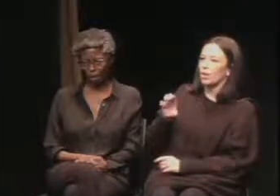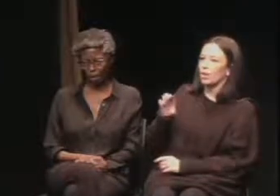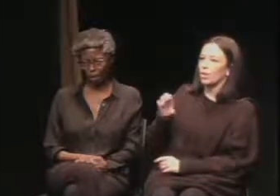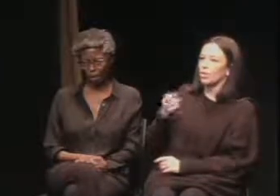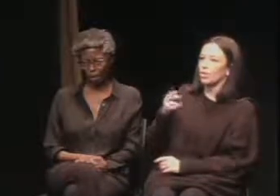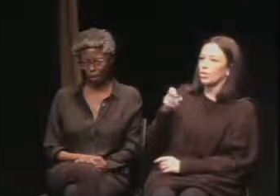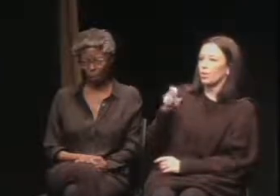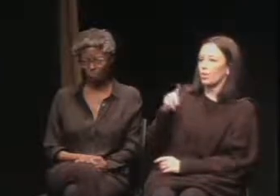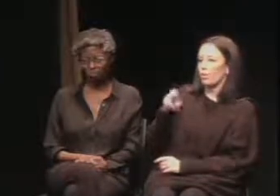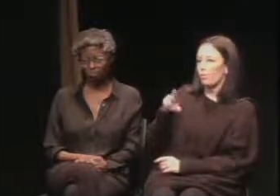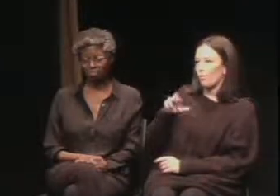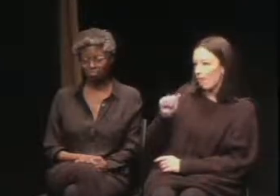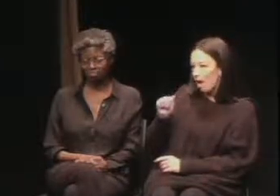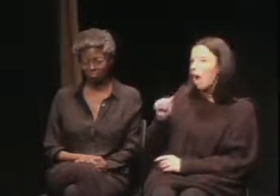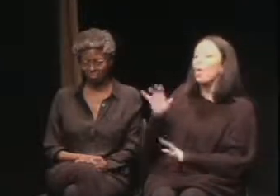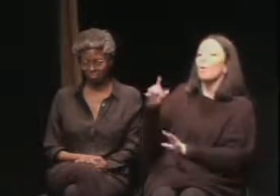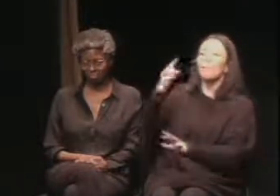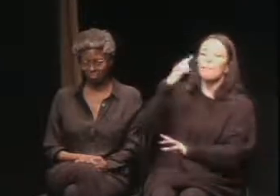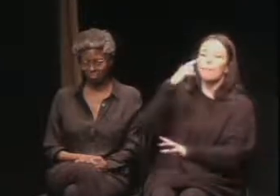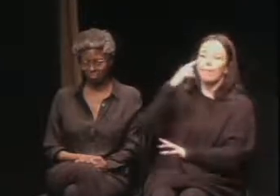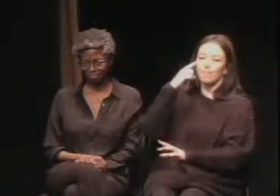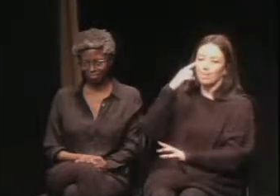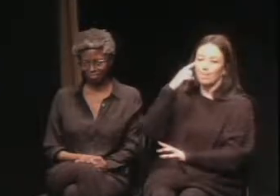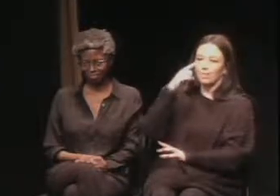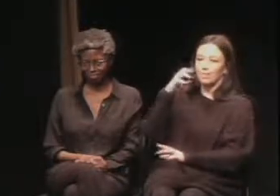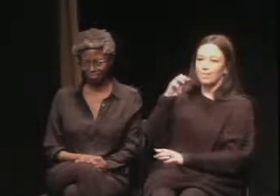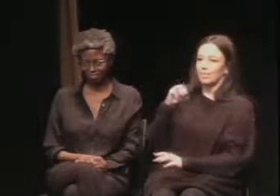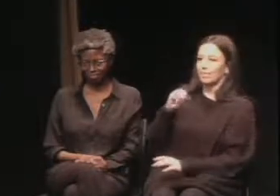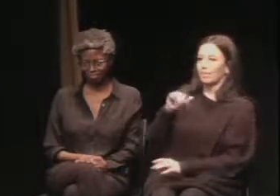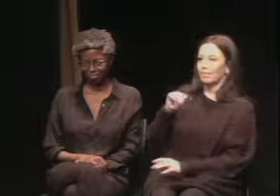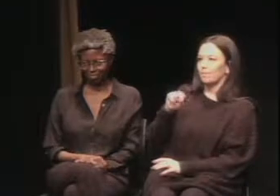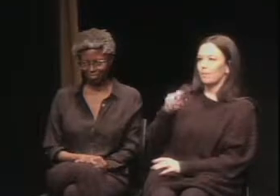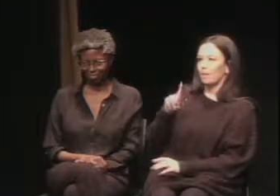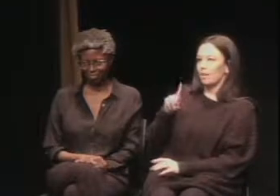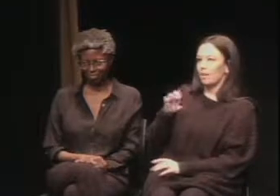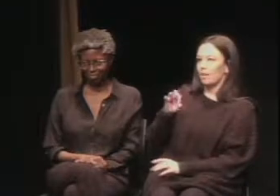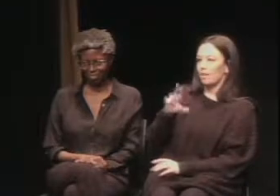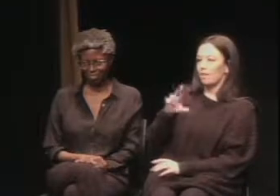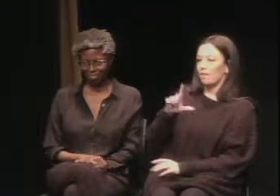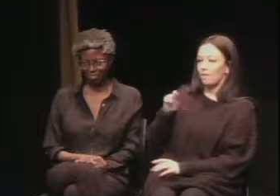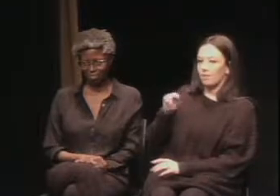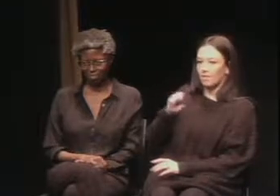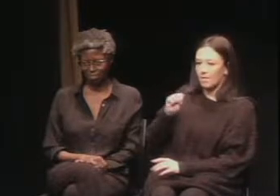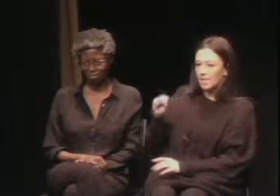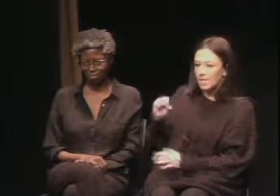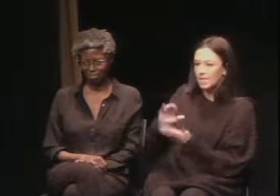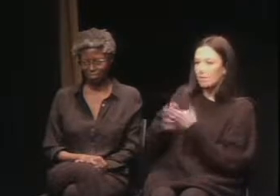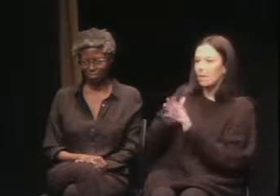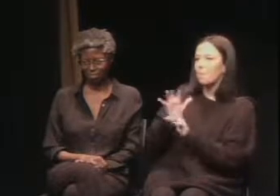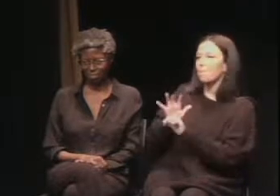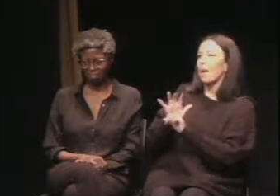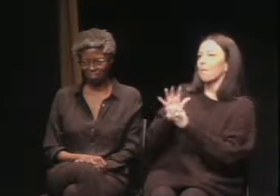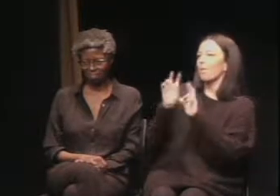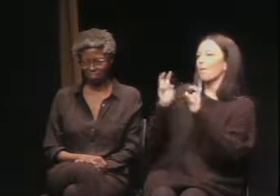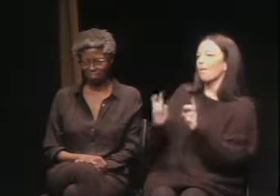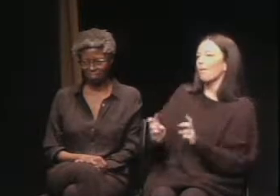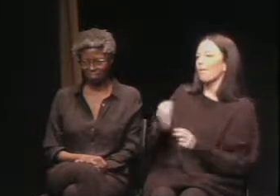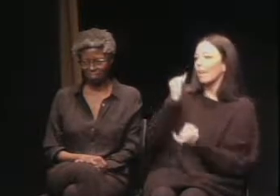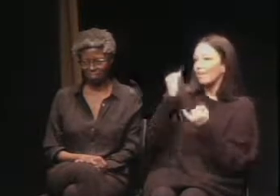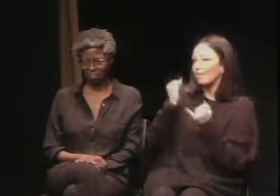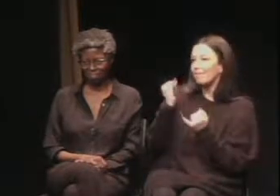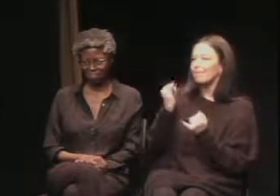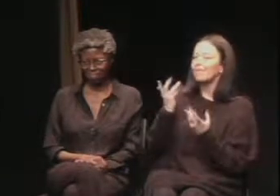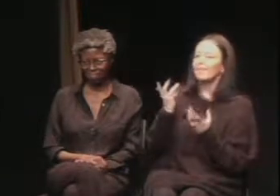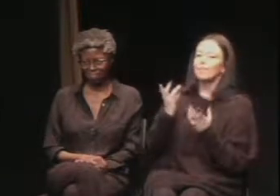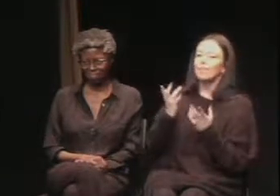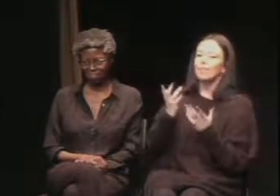mindfulness. Yes, mindfulness, okay, sorry. Yes. So when sort of mindfulness became, started becoming popular, you know, we had,